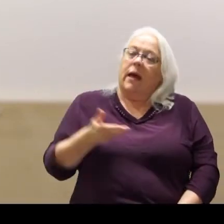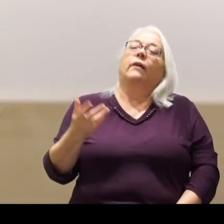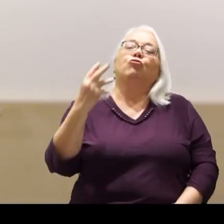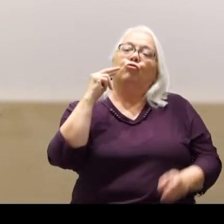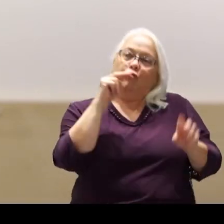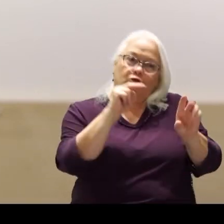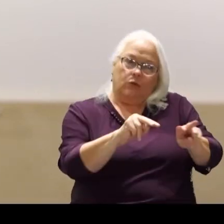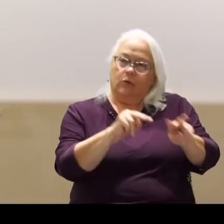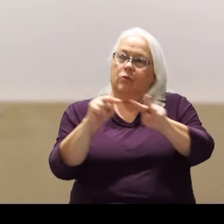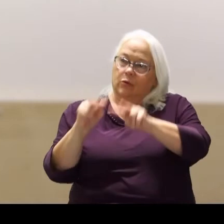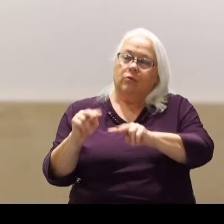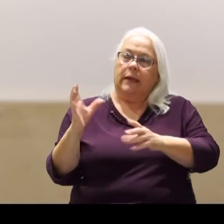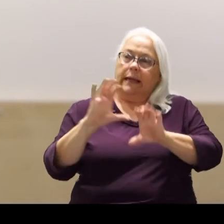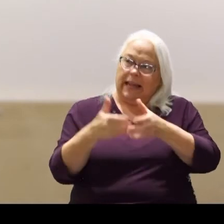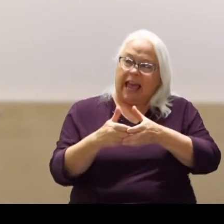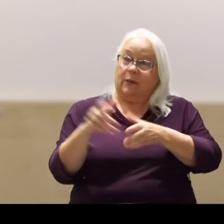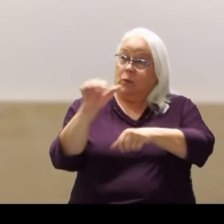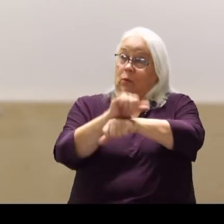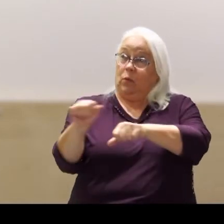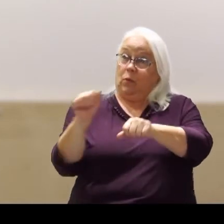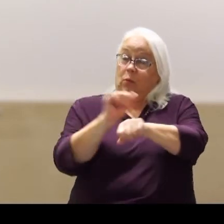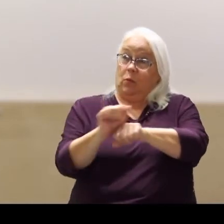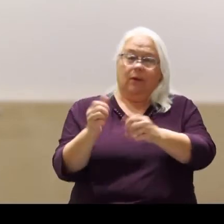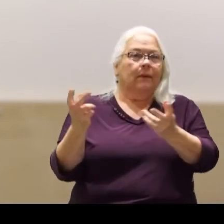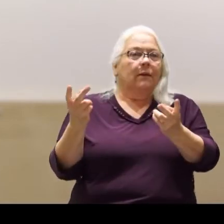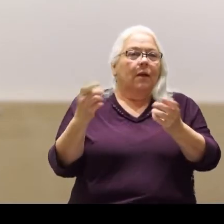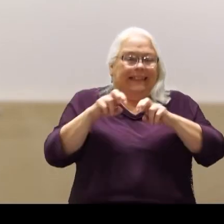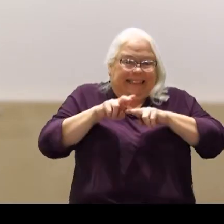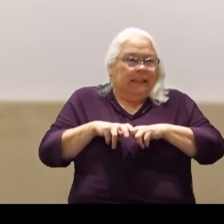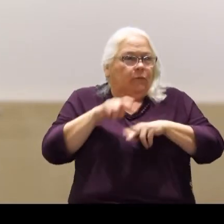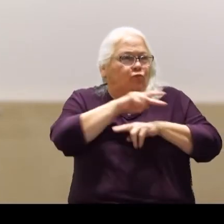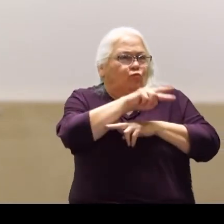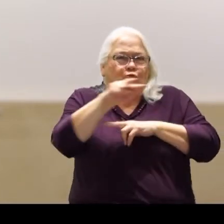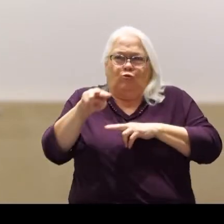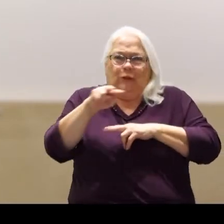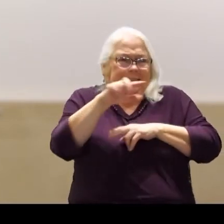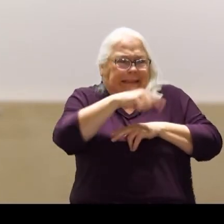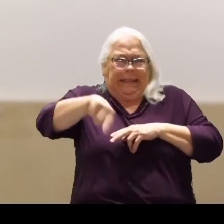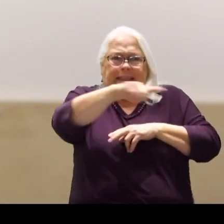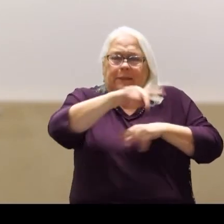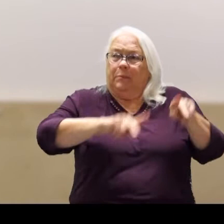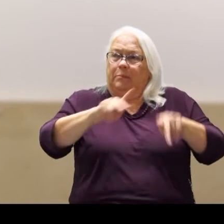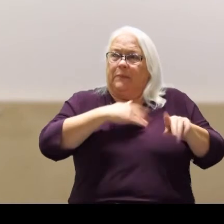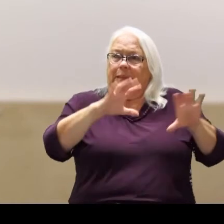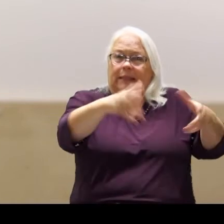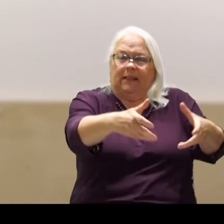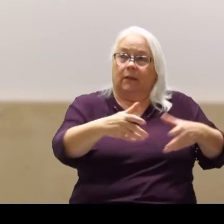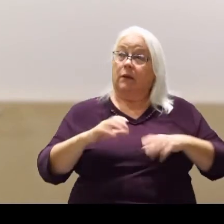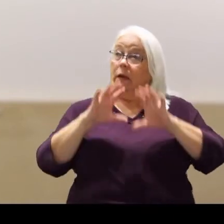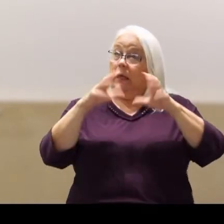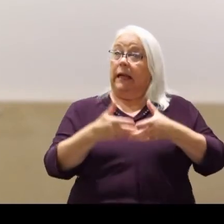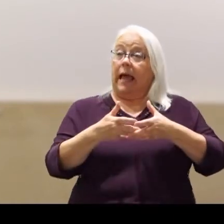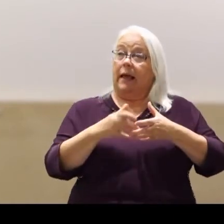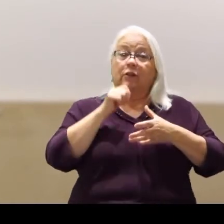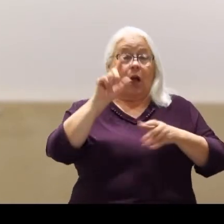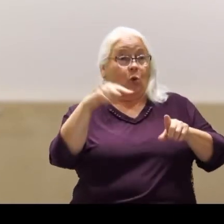into the classroom. Come into our classroom, come into class, work, come just see the community we have,